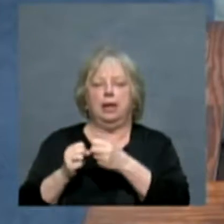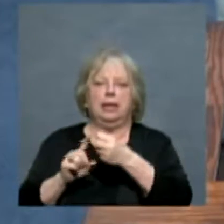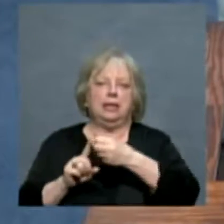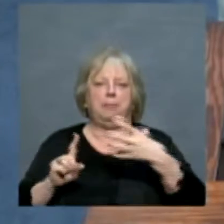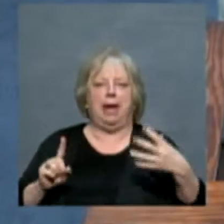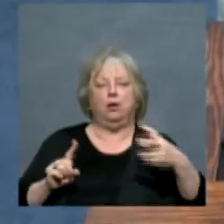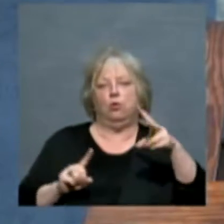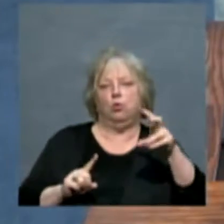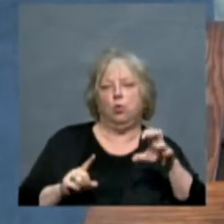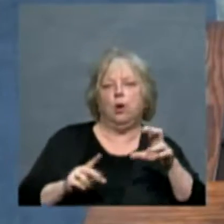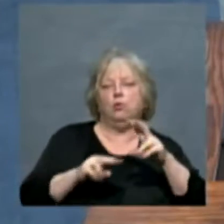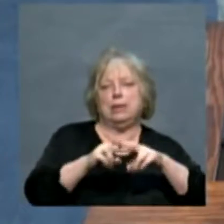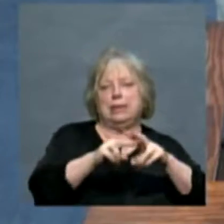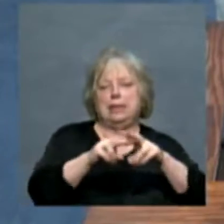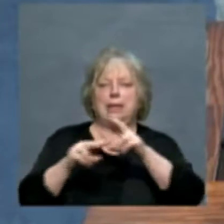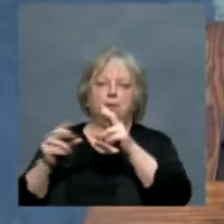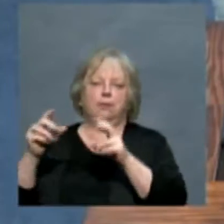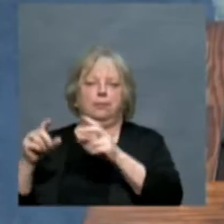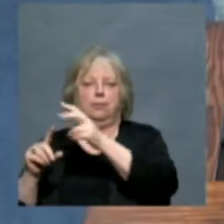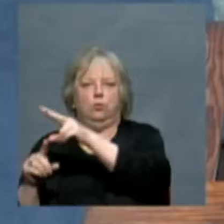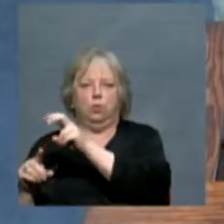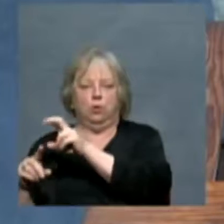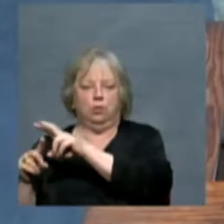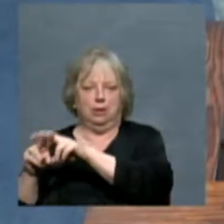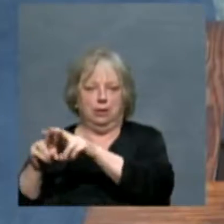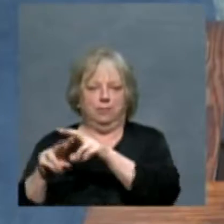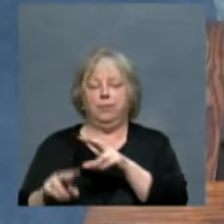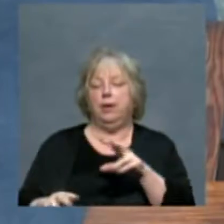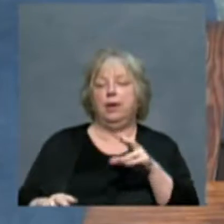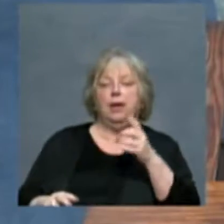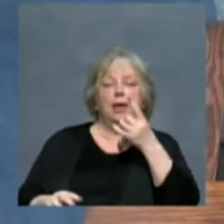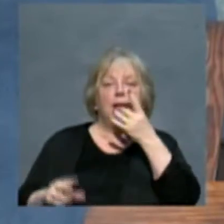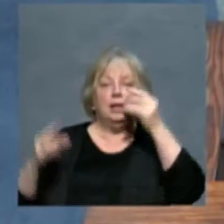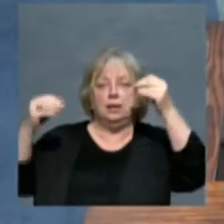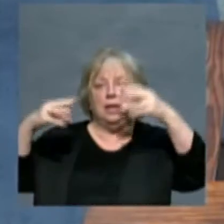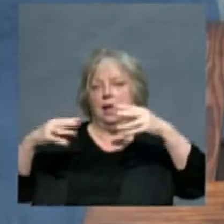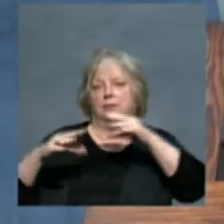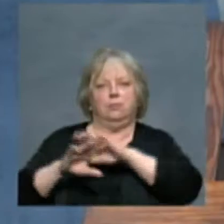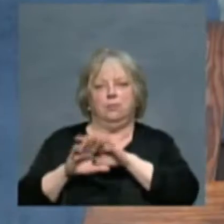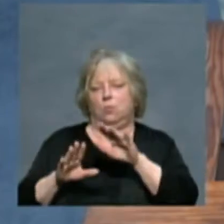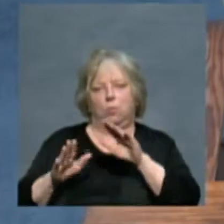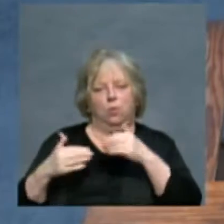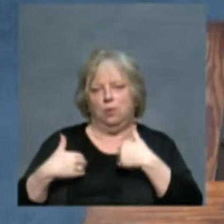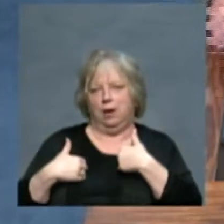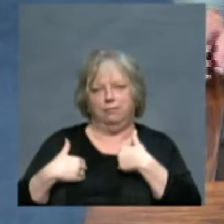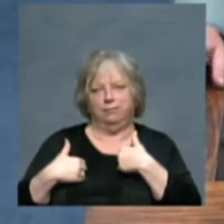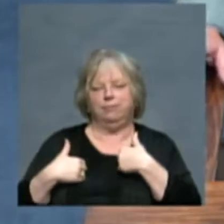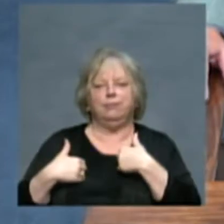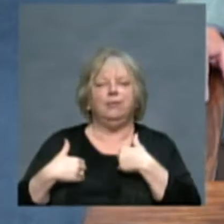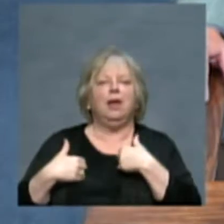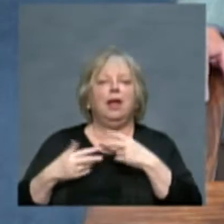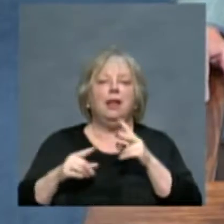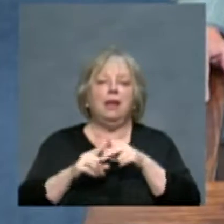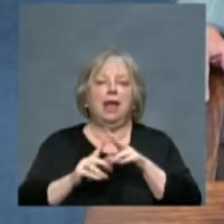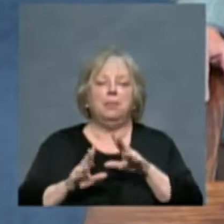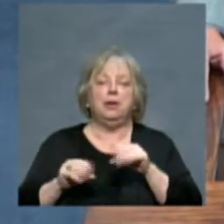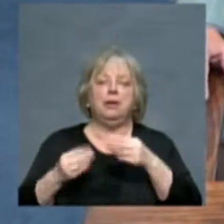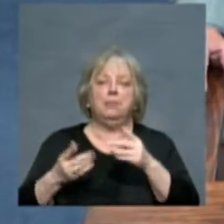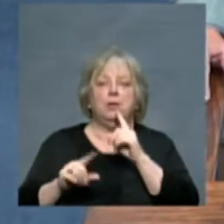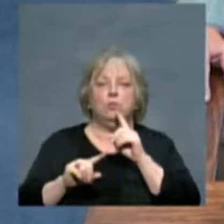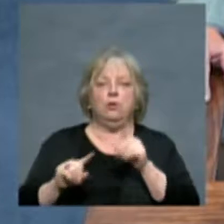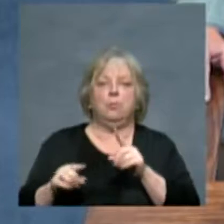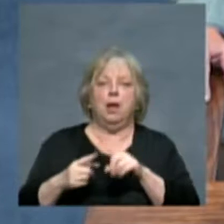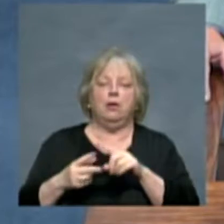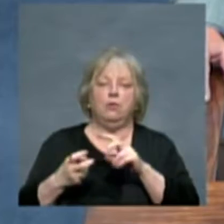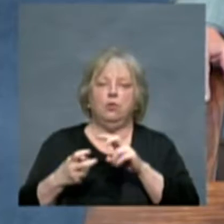sports field will not have lights, precluding any after-daylight usage. The applicant did submit responses to